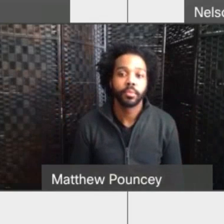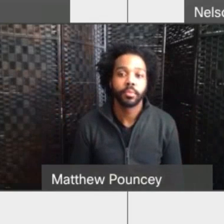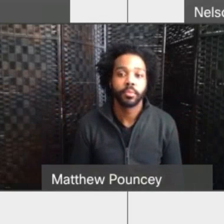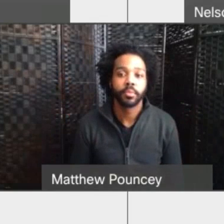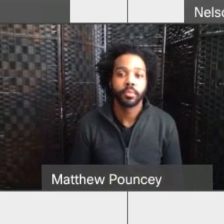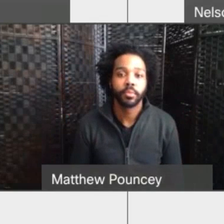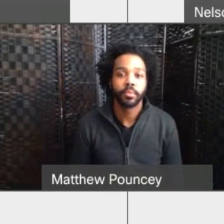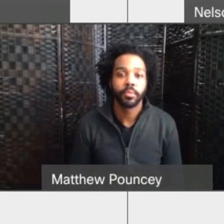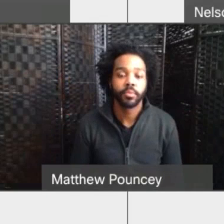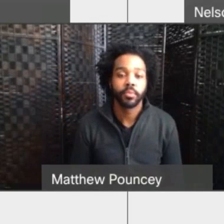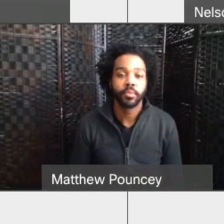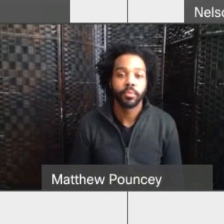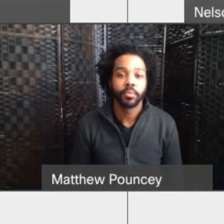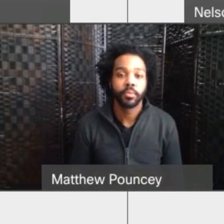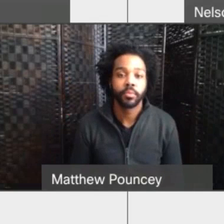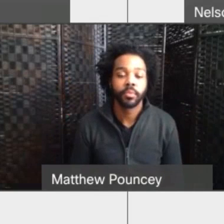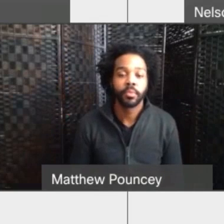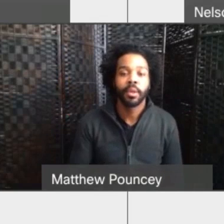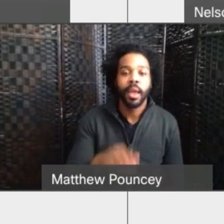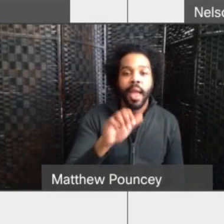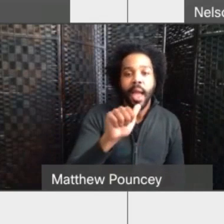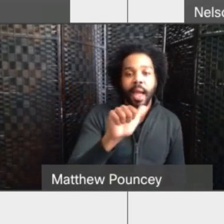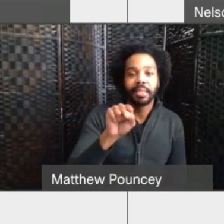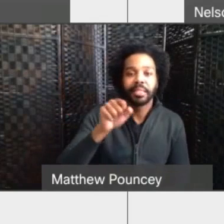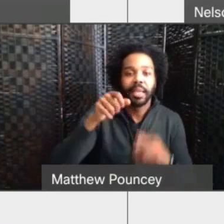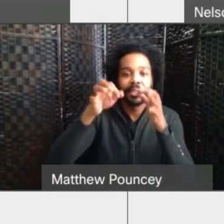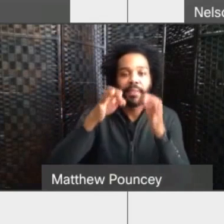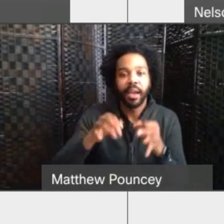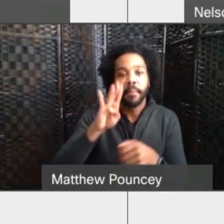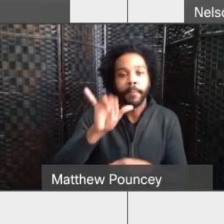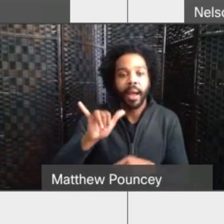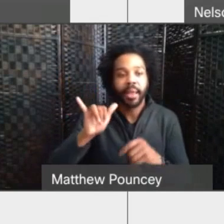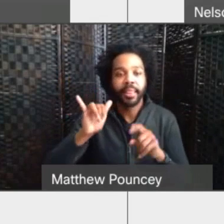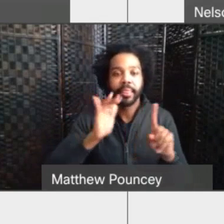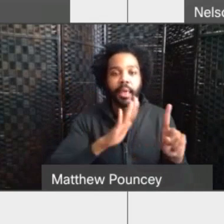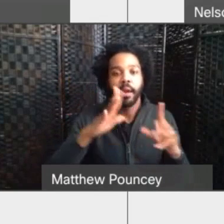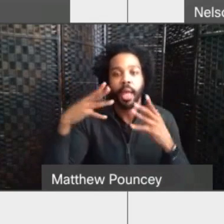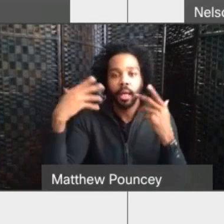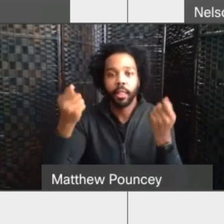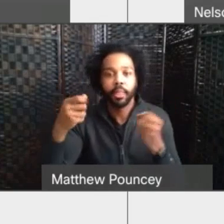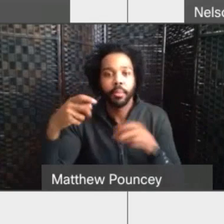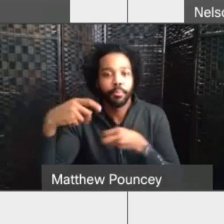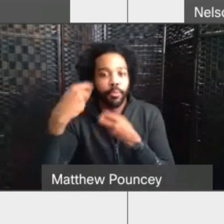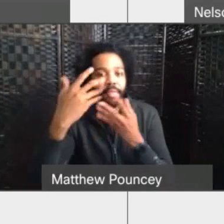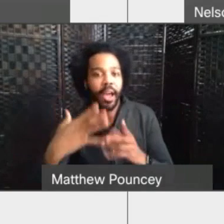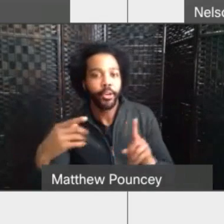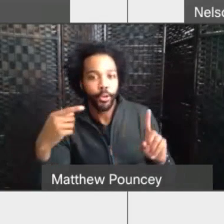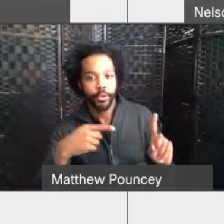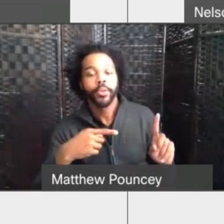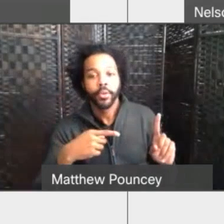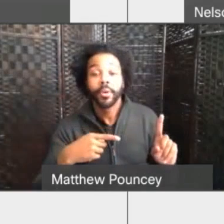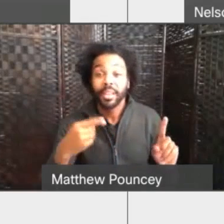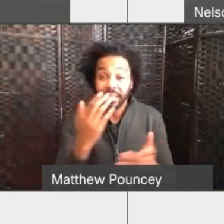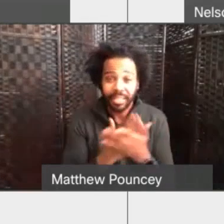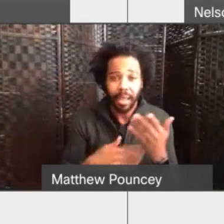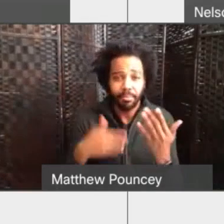as defined by their healthcare provider. And there is some evidence out there to support